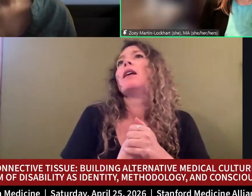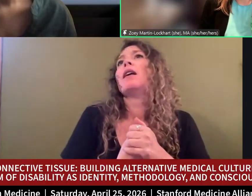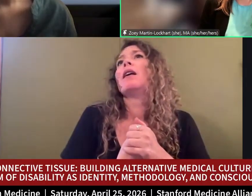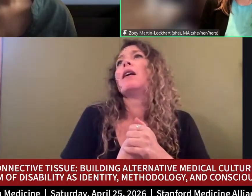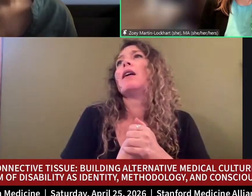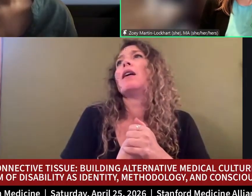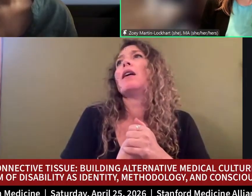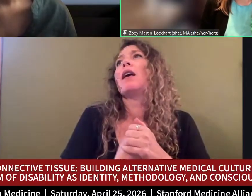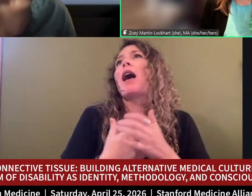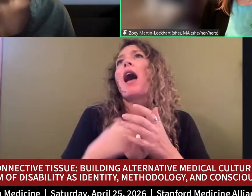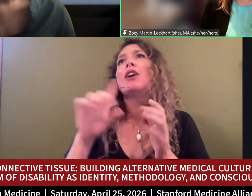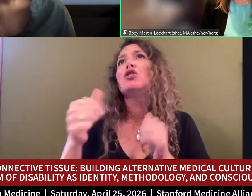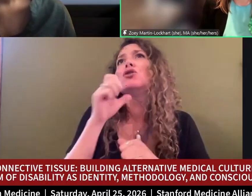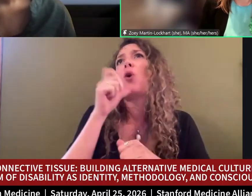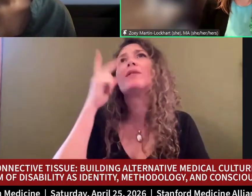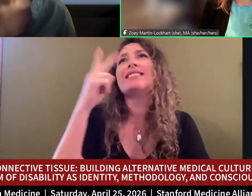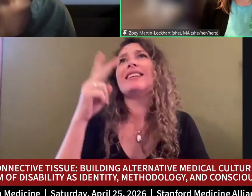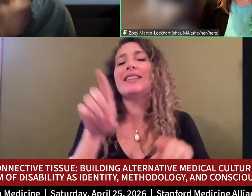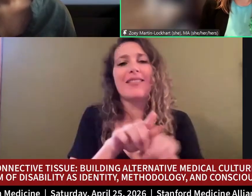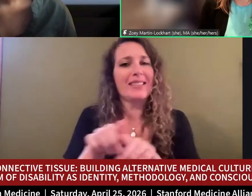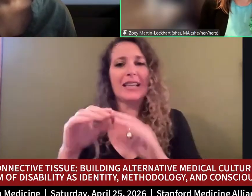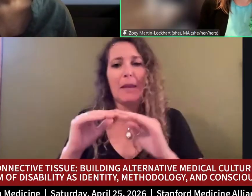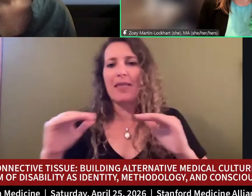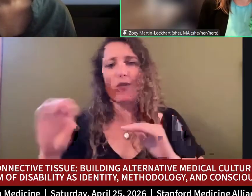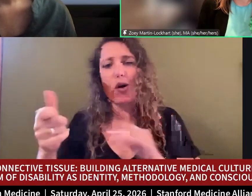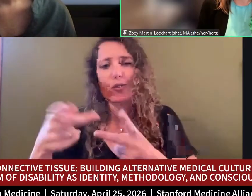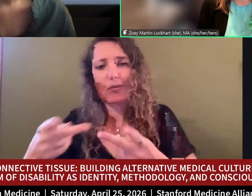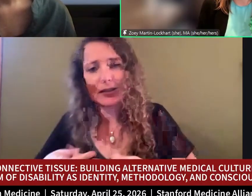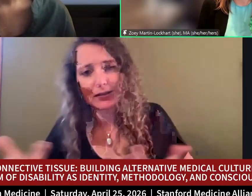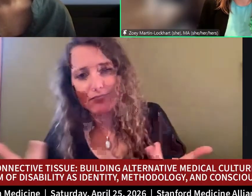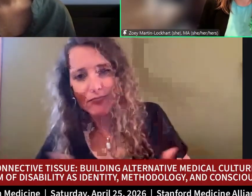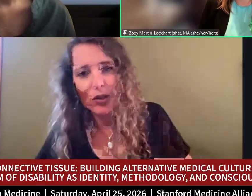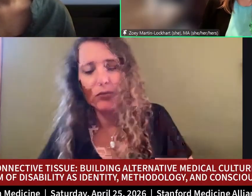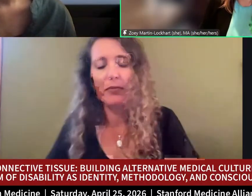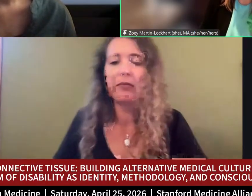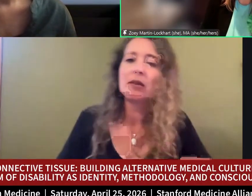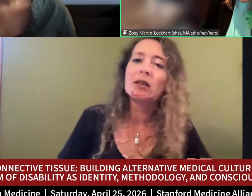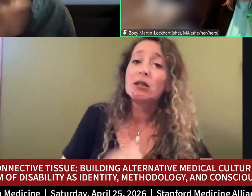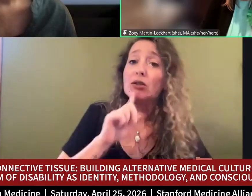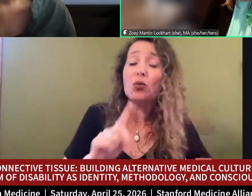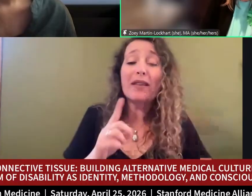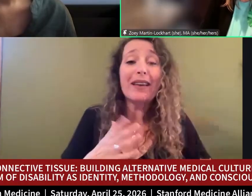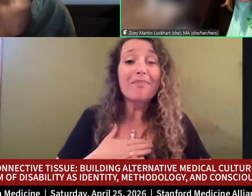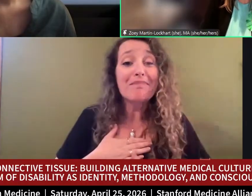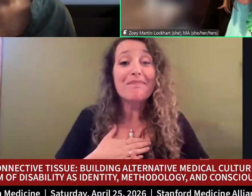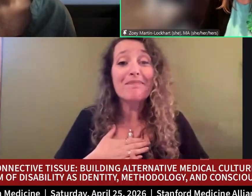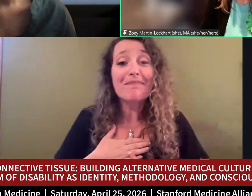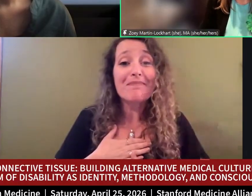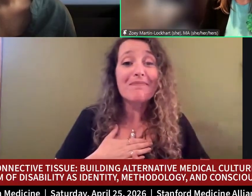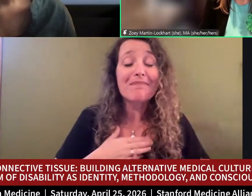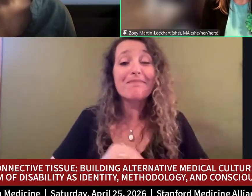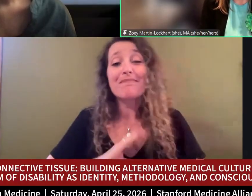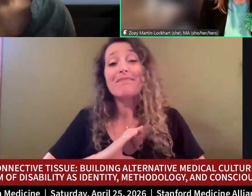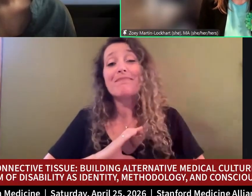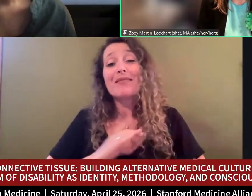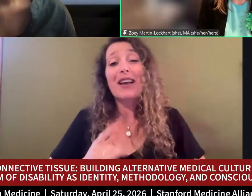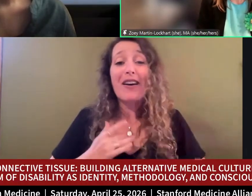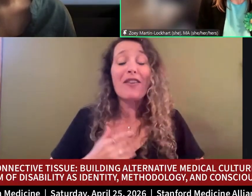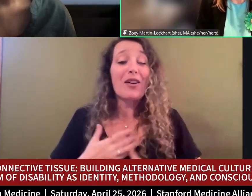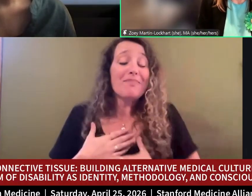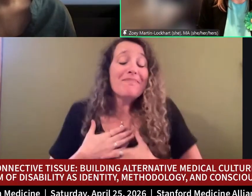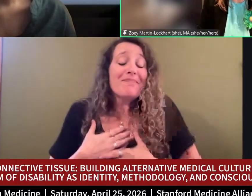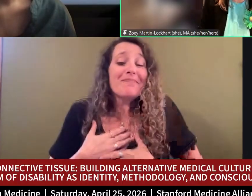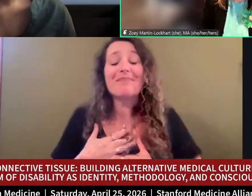that I just don't see to the same level elsewhere. And it's really delightful and makes me feel warm and